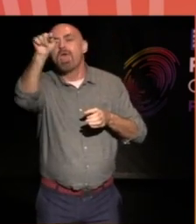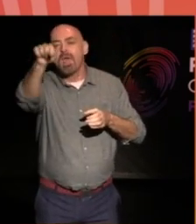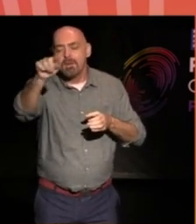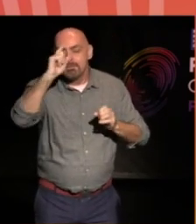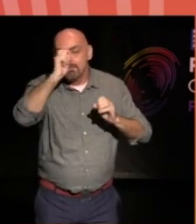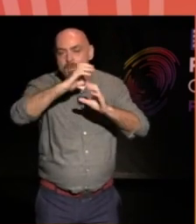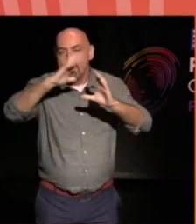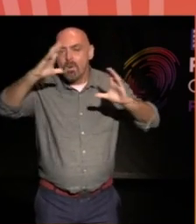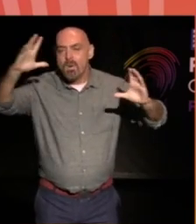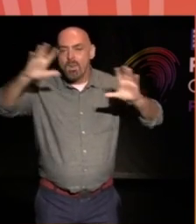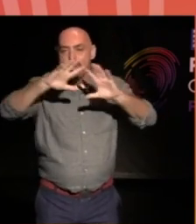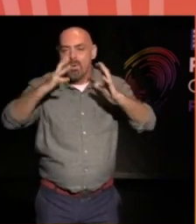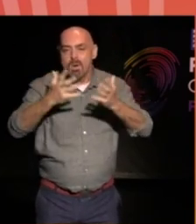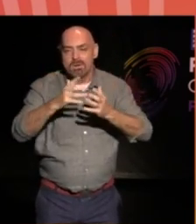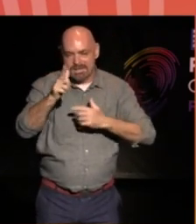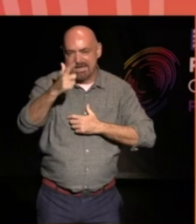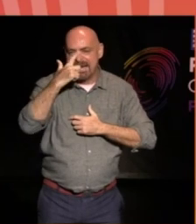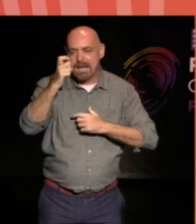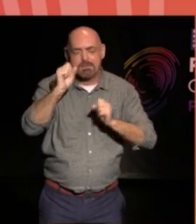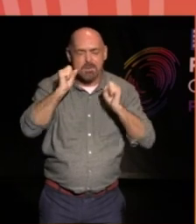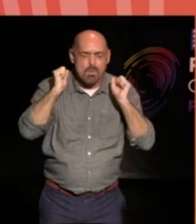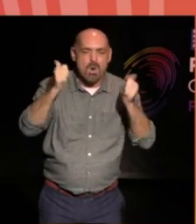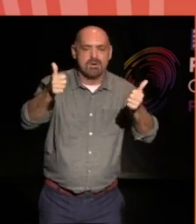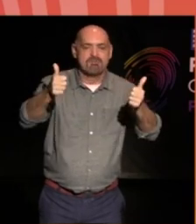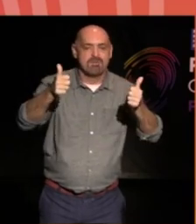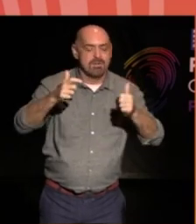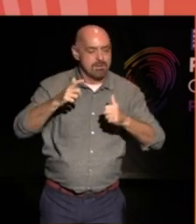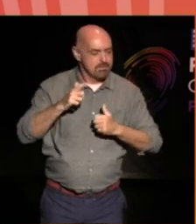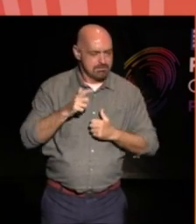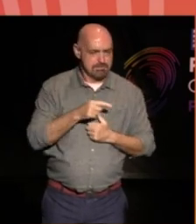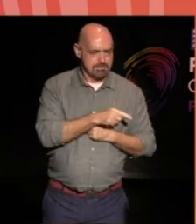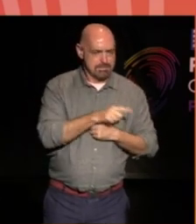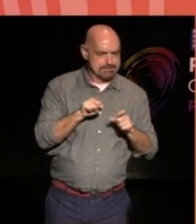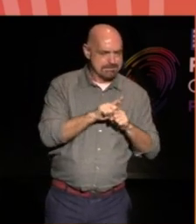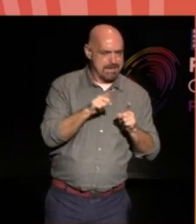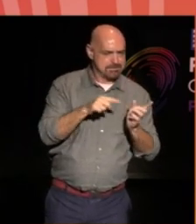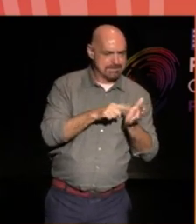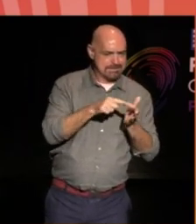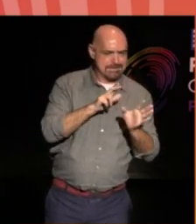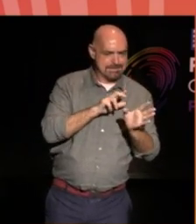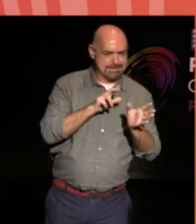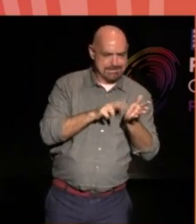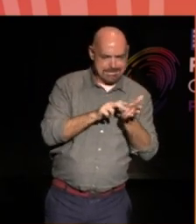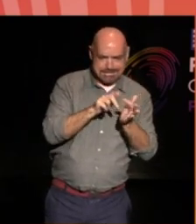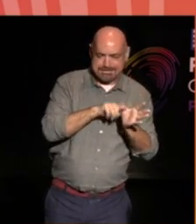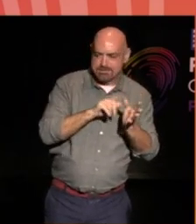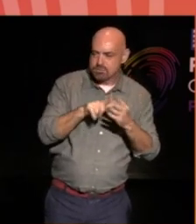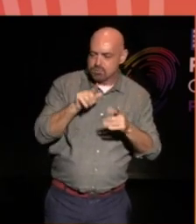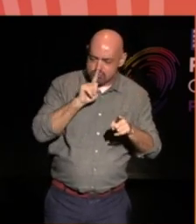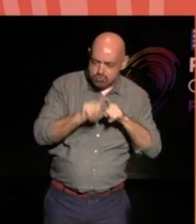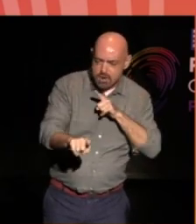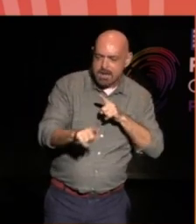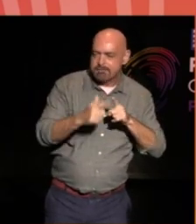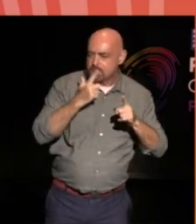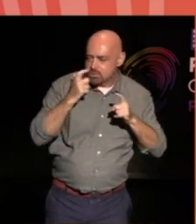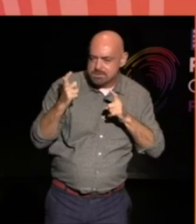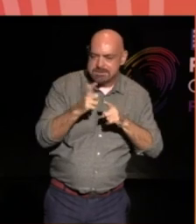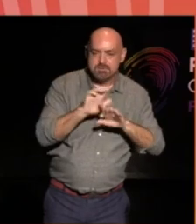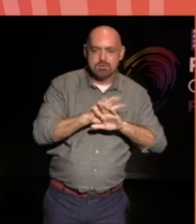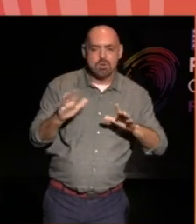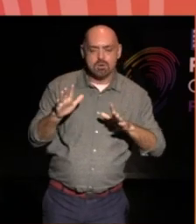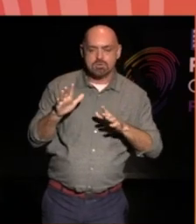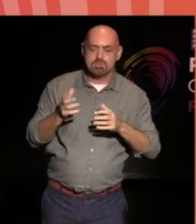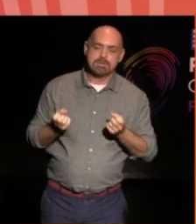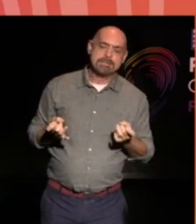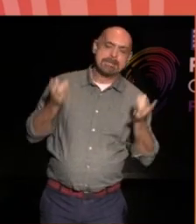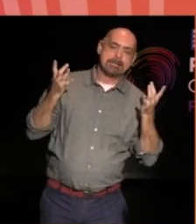of a world and the wonder it could be. And of course, this is the same Tennyson who wrote to strive, to seek, to find and not to yield, this great